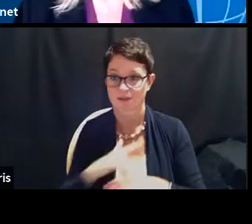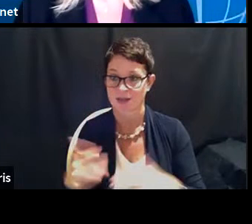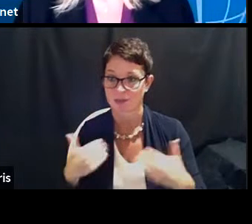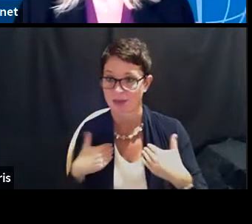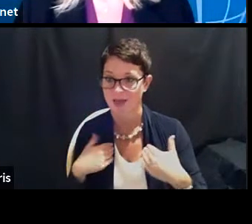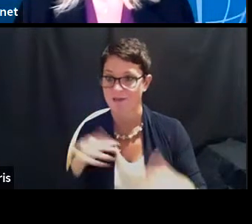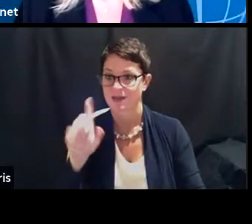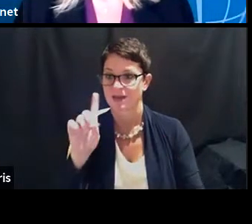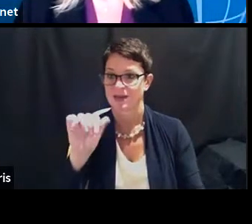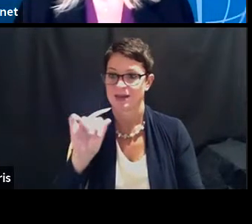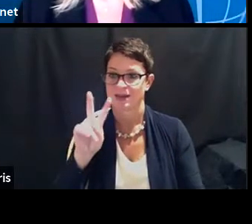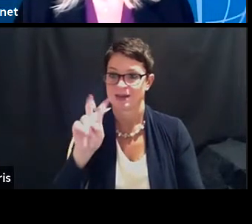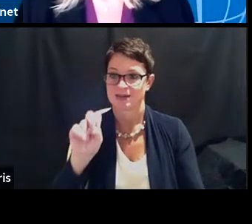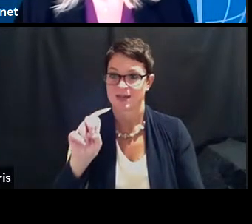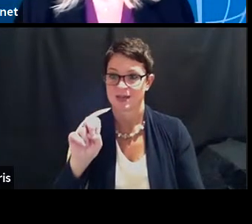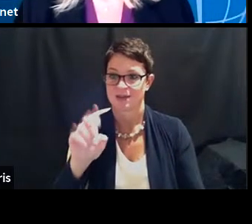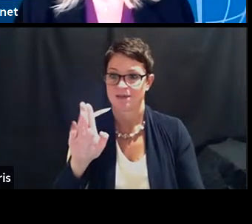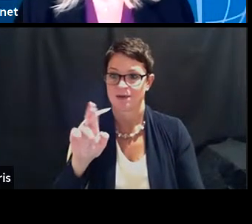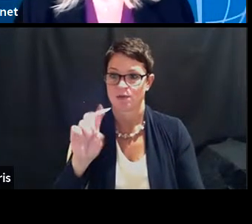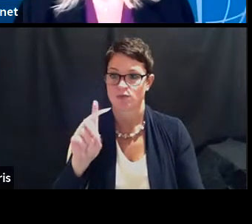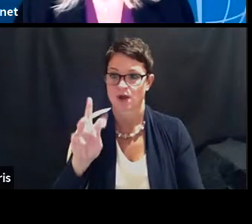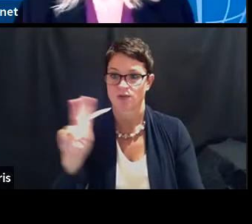Dave, are you there?